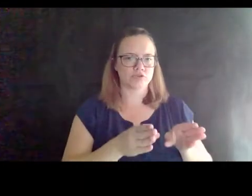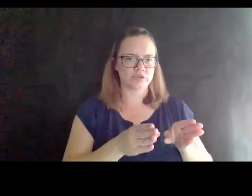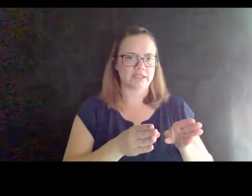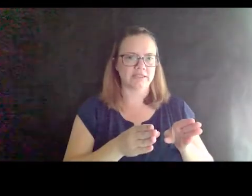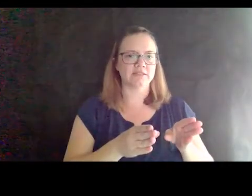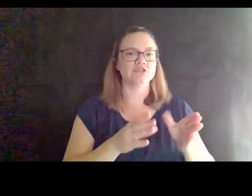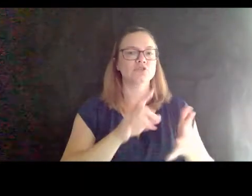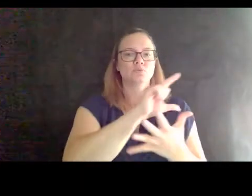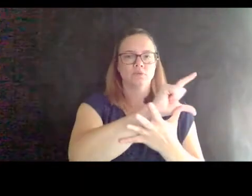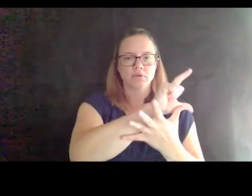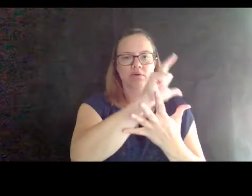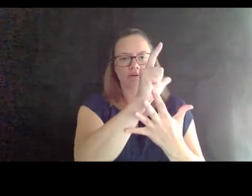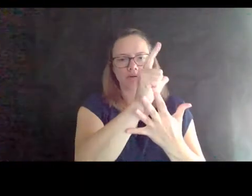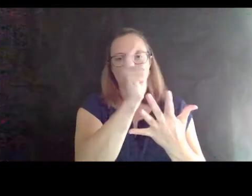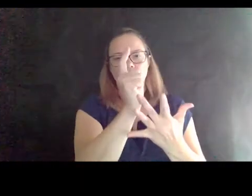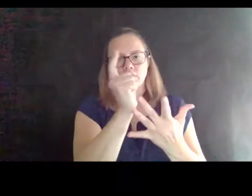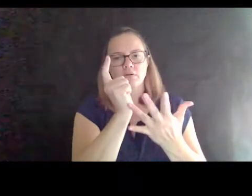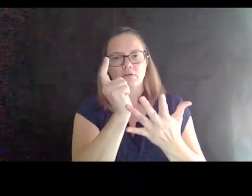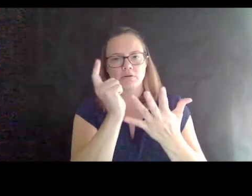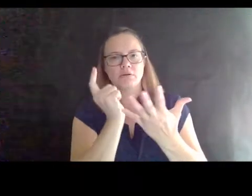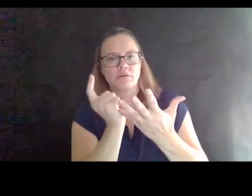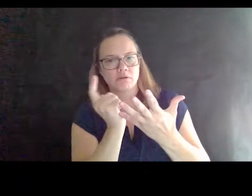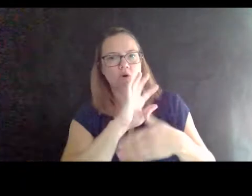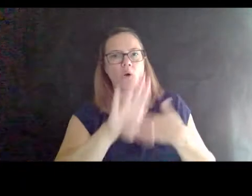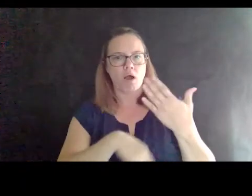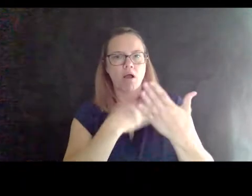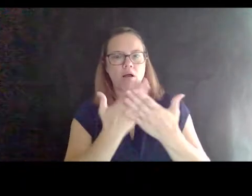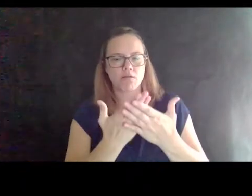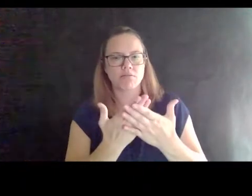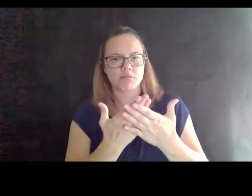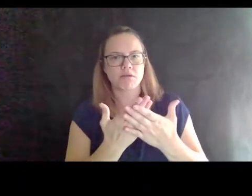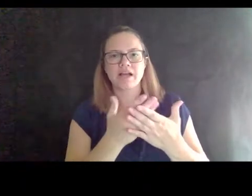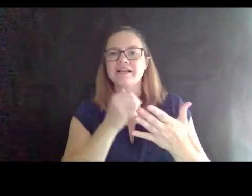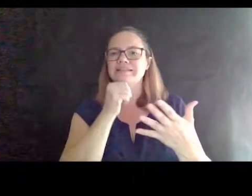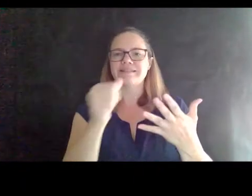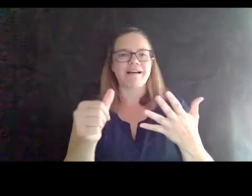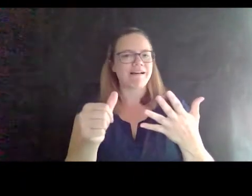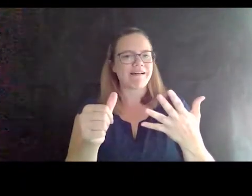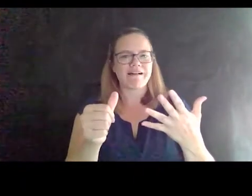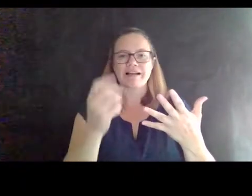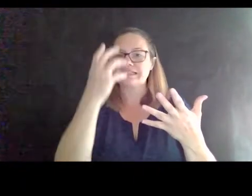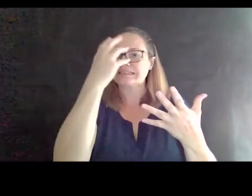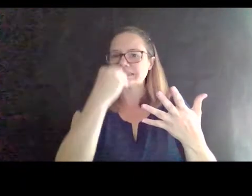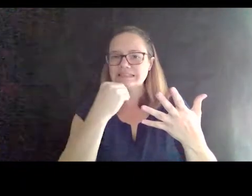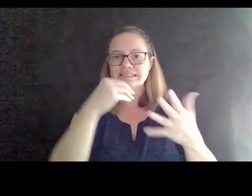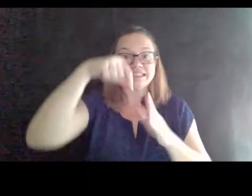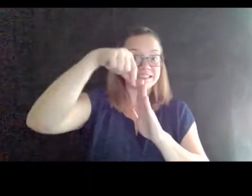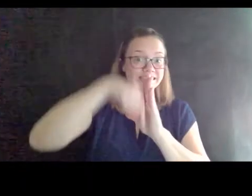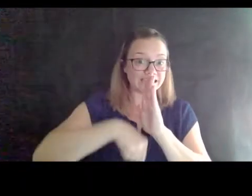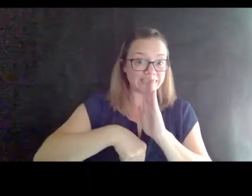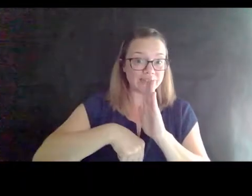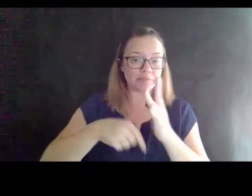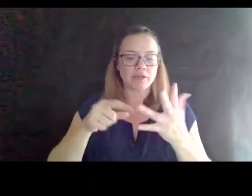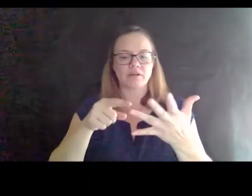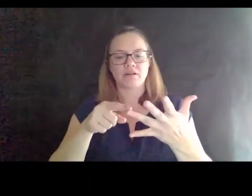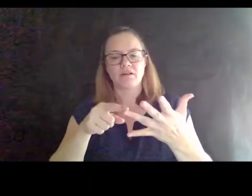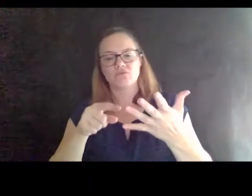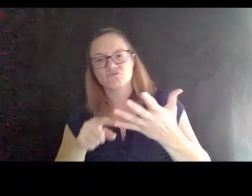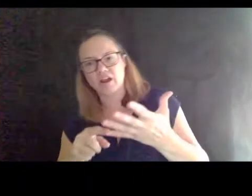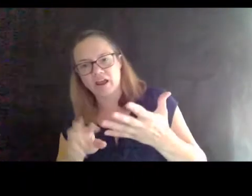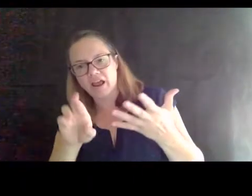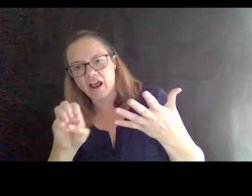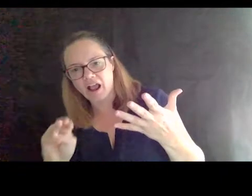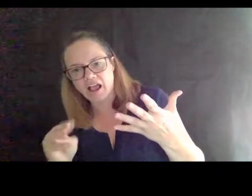through the stages of sleep. One doesn't go from a deep sleep into REM sleep or light sleep.